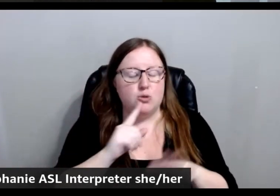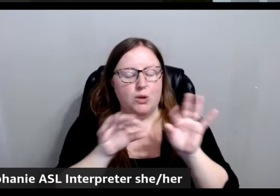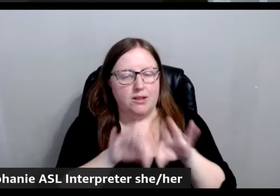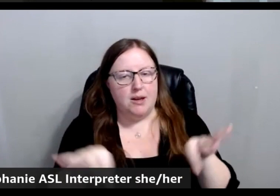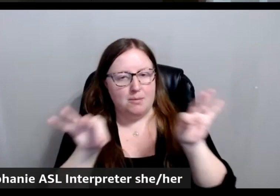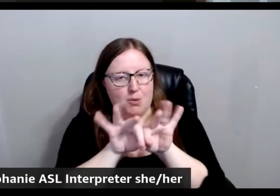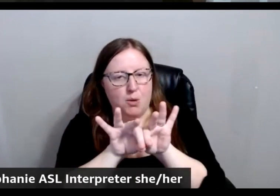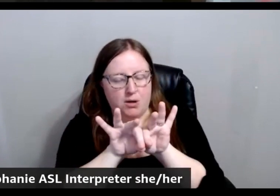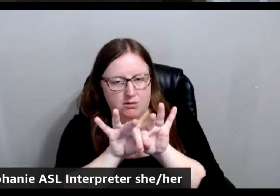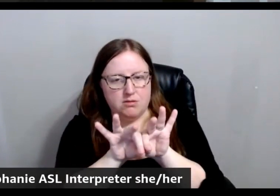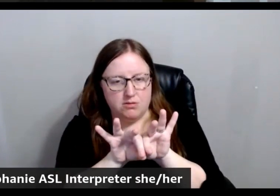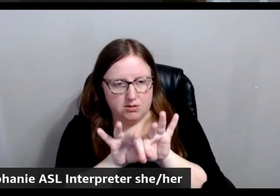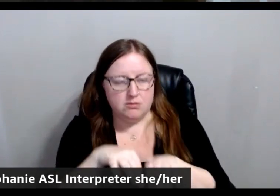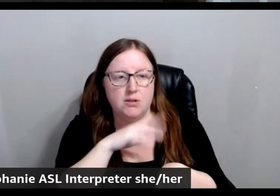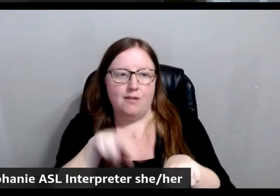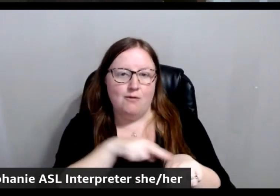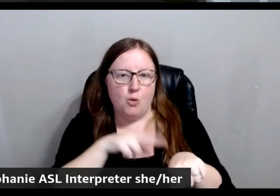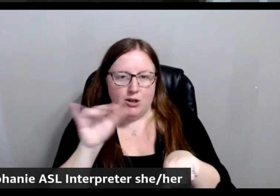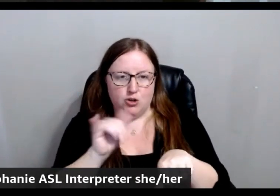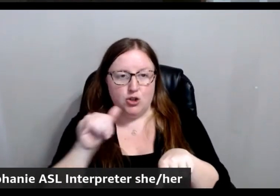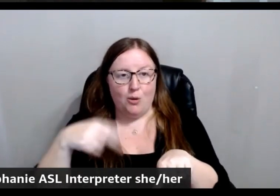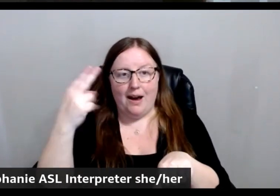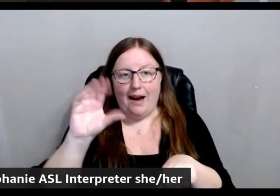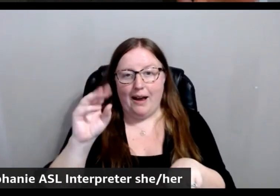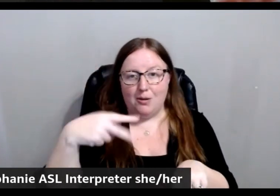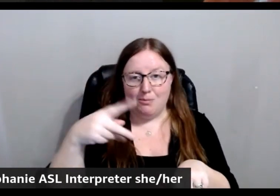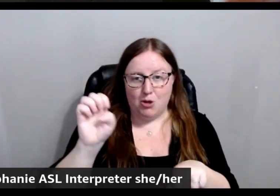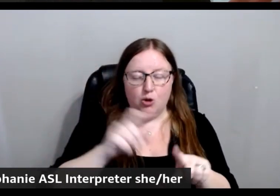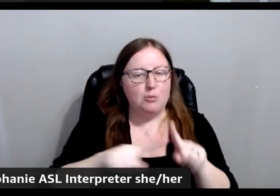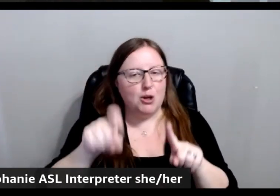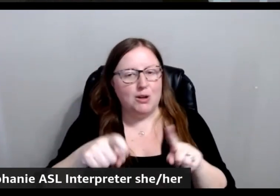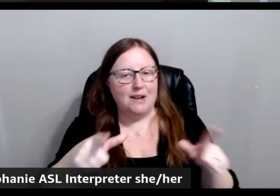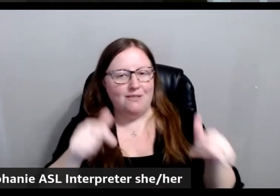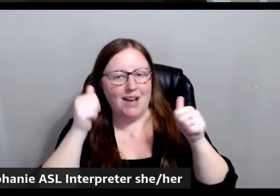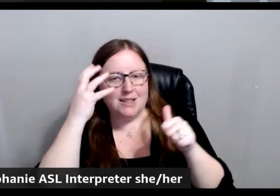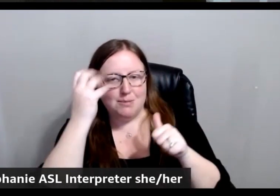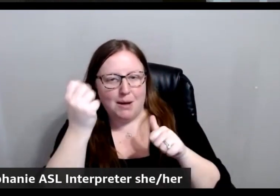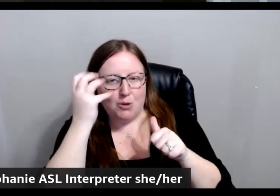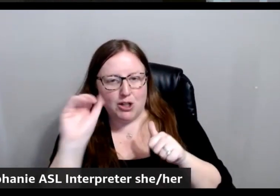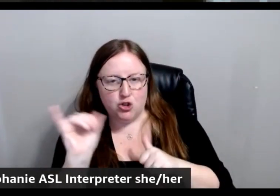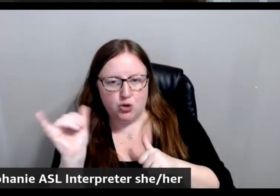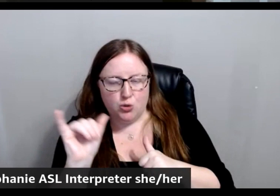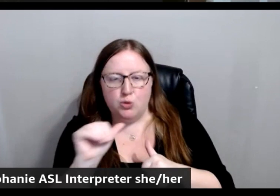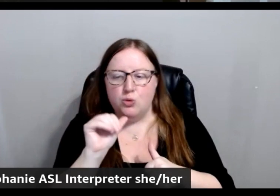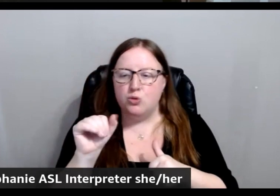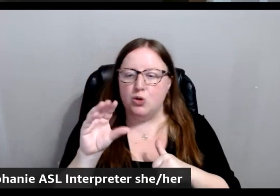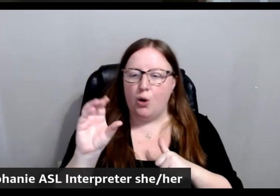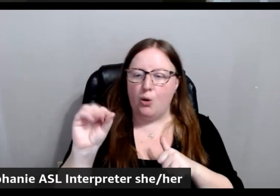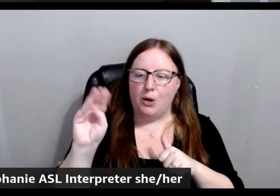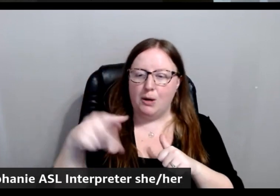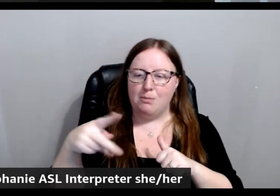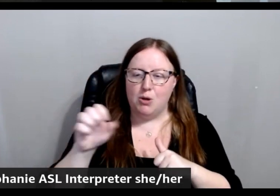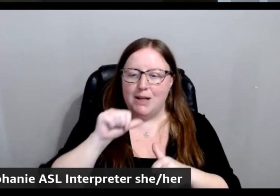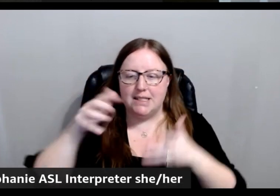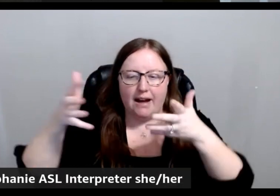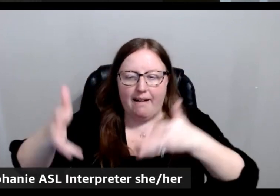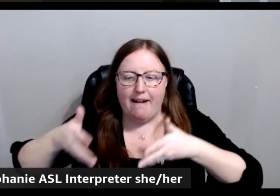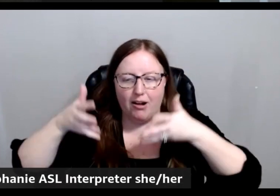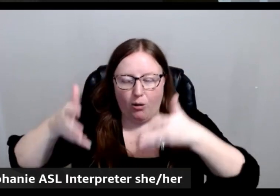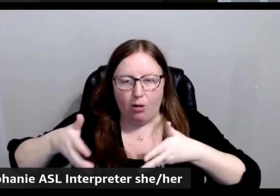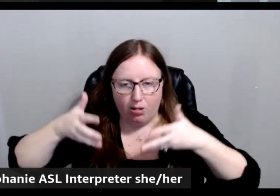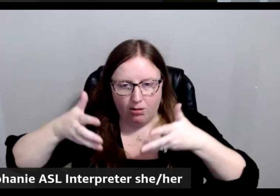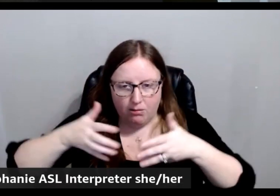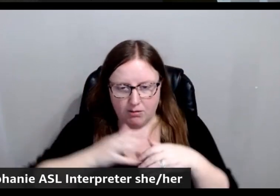this. Of course, you need high compute, but you also need fast memory, so the compute will not be idle waiting for data to